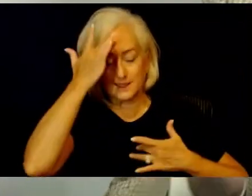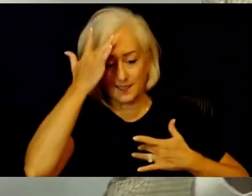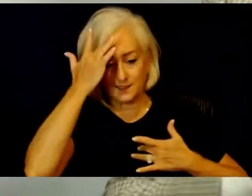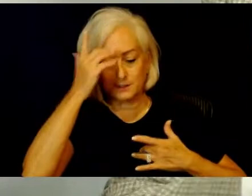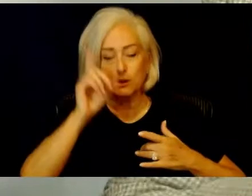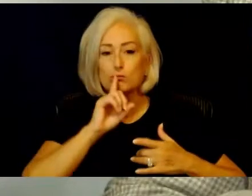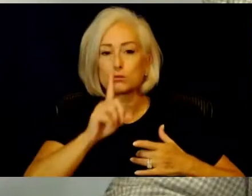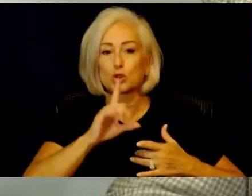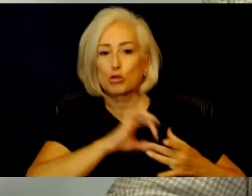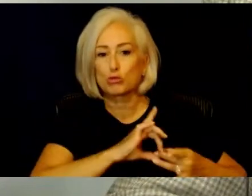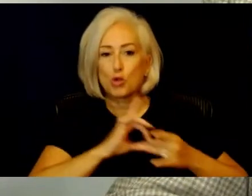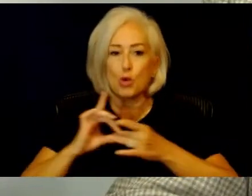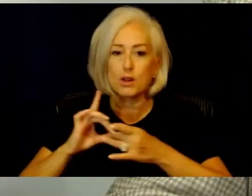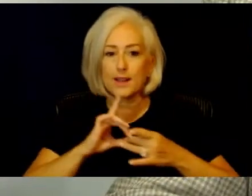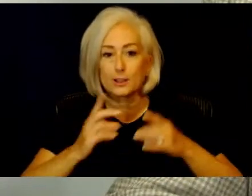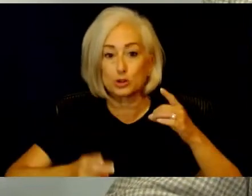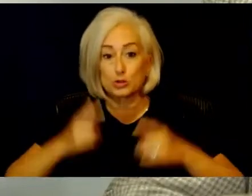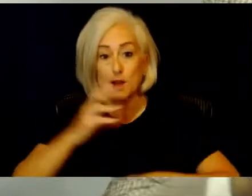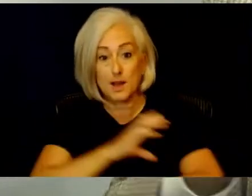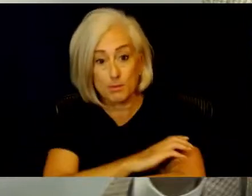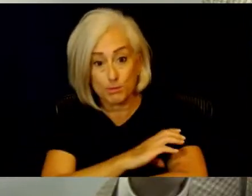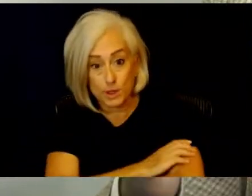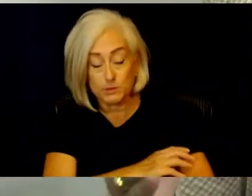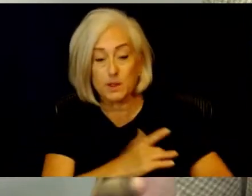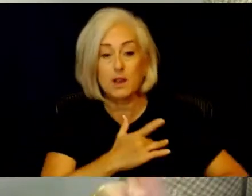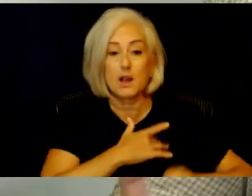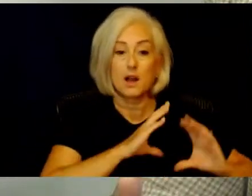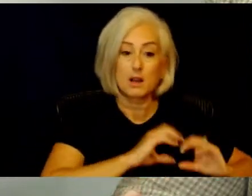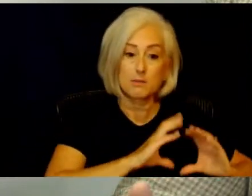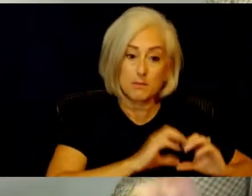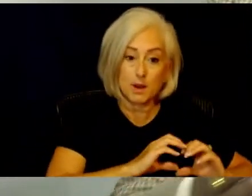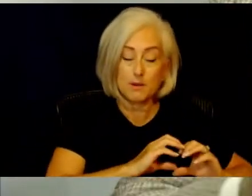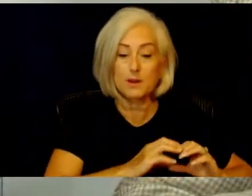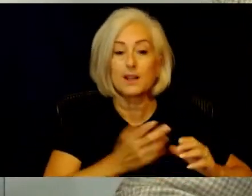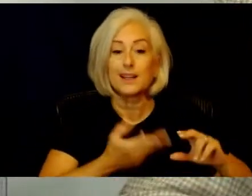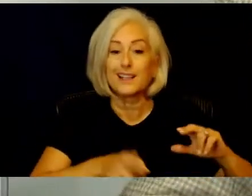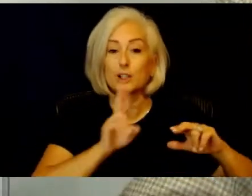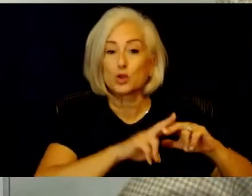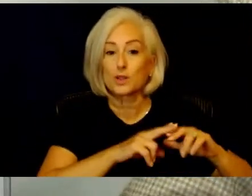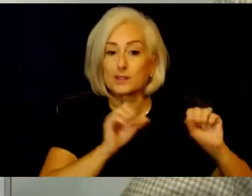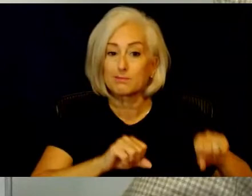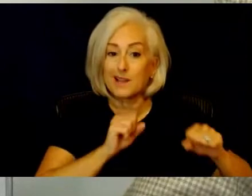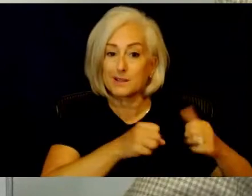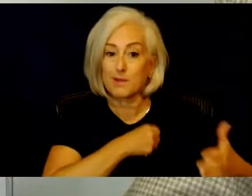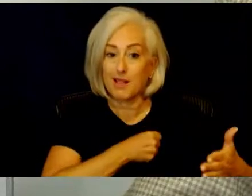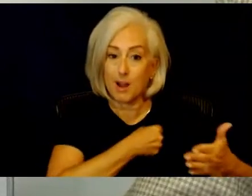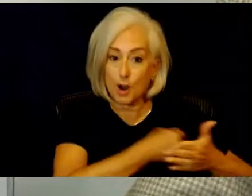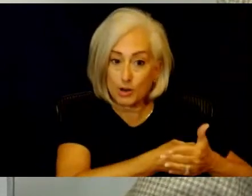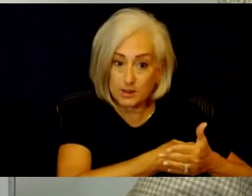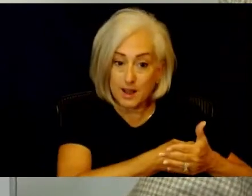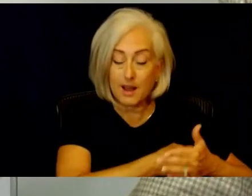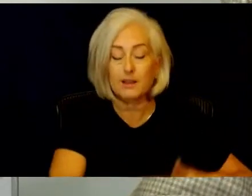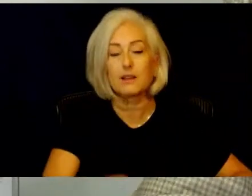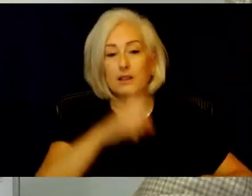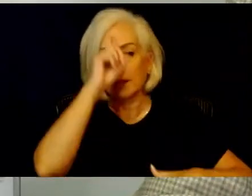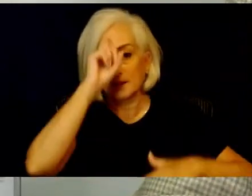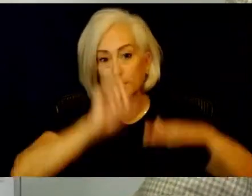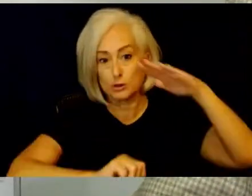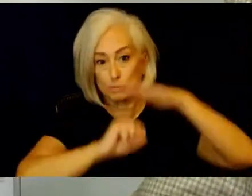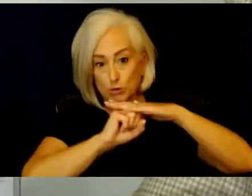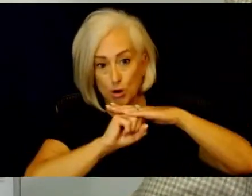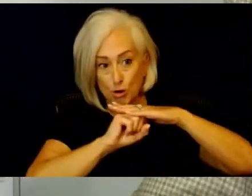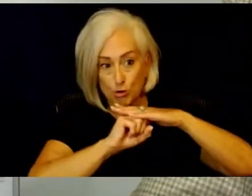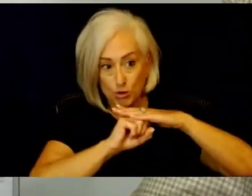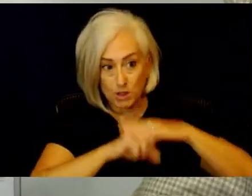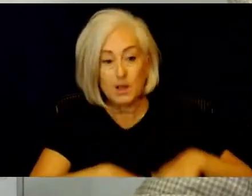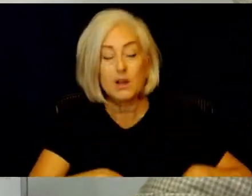pressure, increased risk of heart attack, increased risk of strokes, and increased risk of irregular heart rhythms